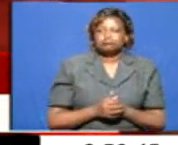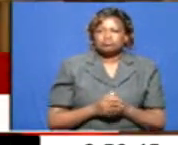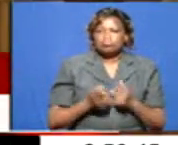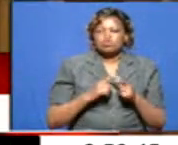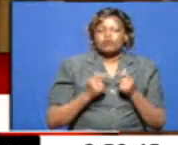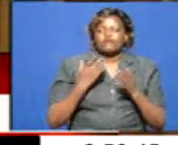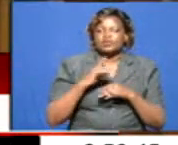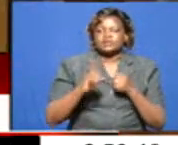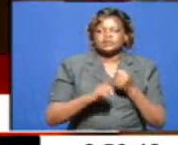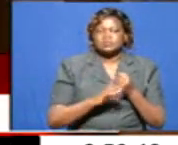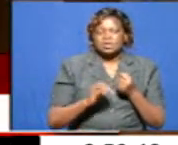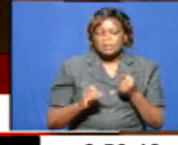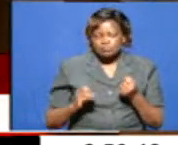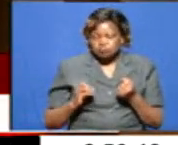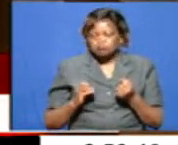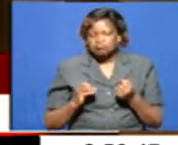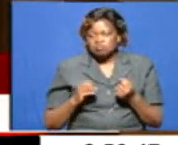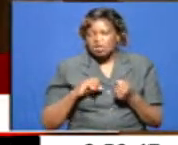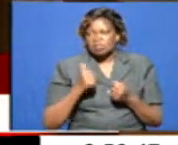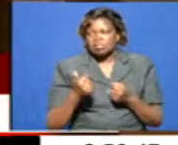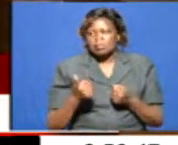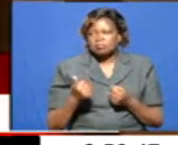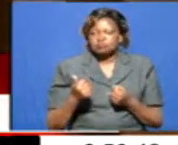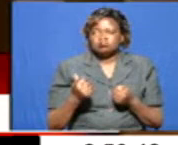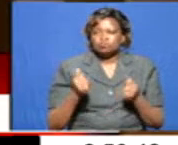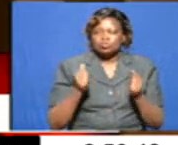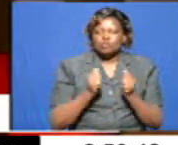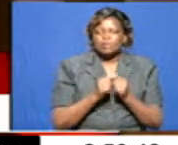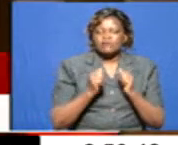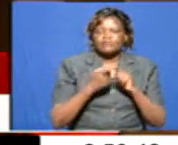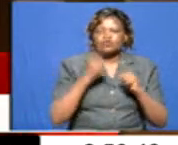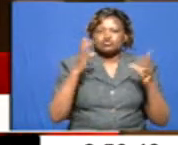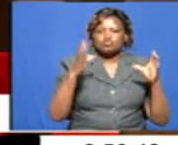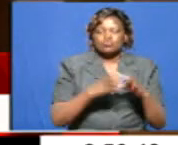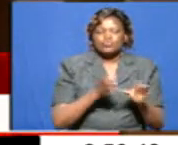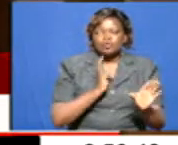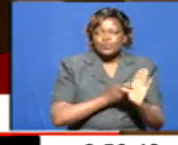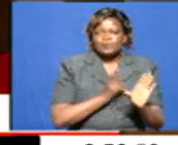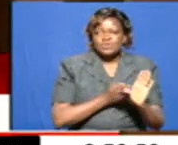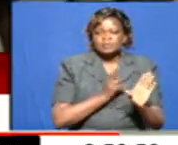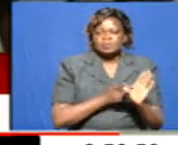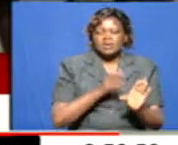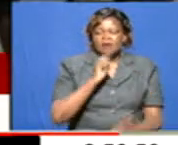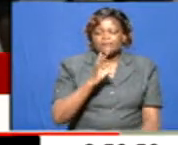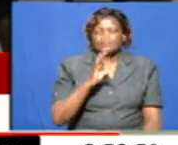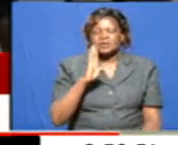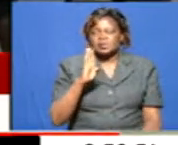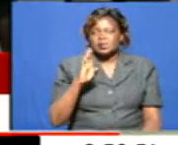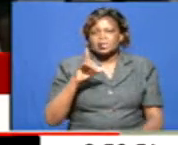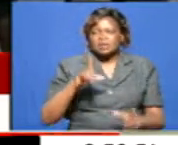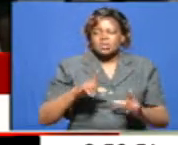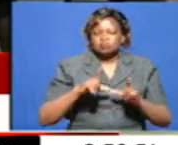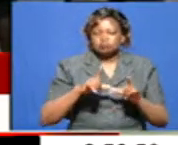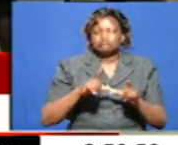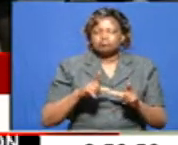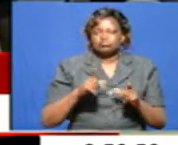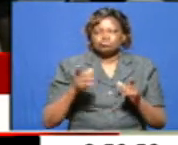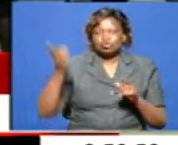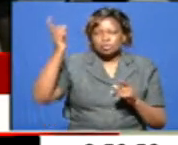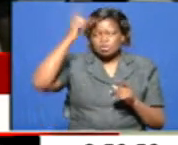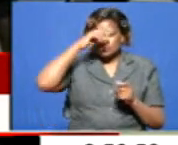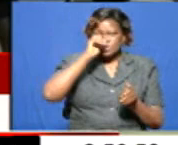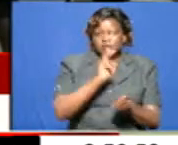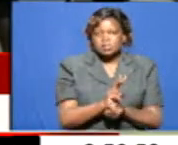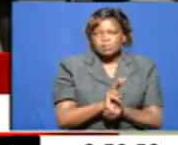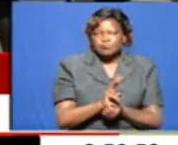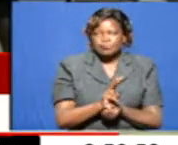600 coaches at the CAF C license level, with the first group to take part in the CAF B license course set to graduate in December.